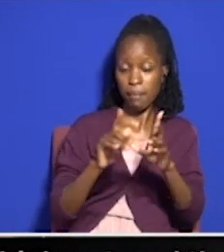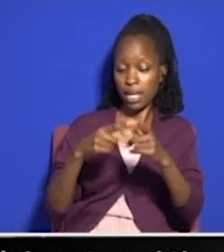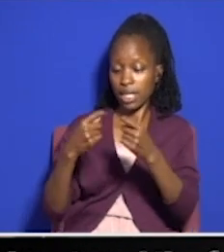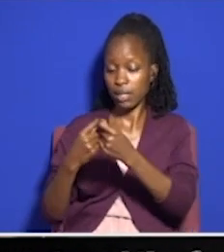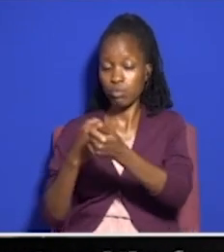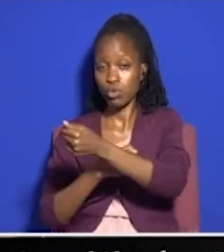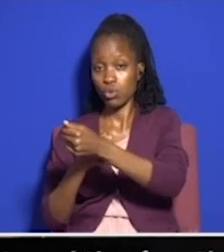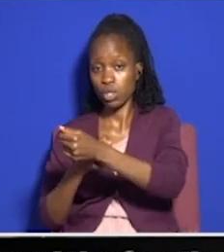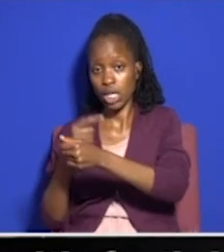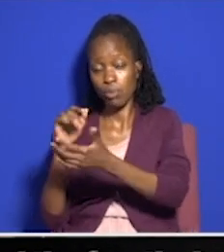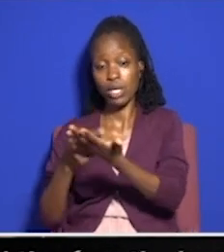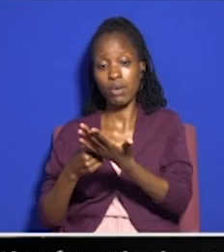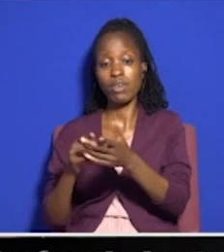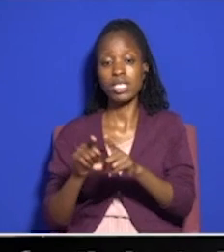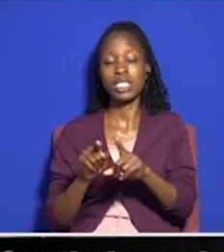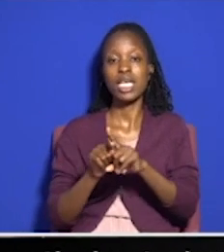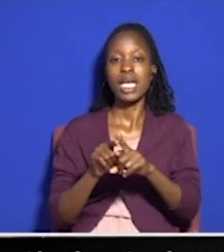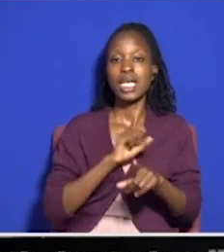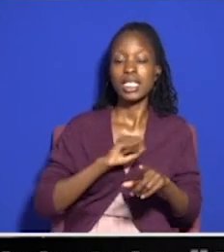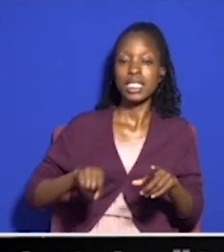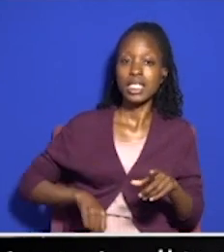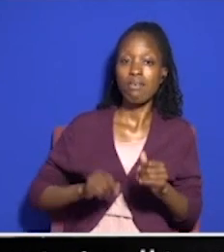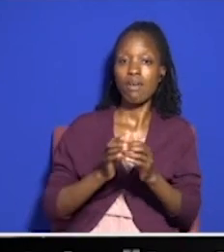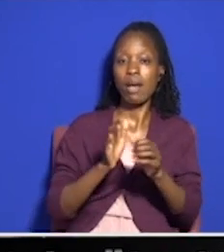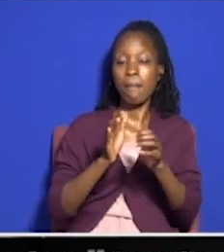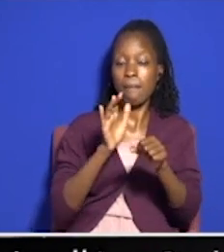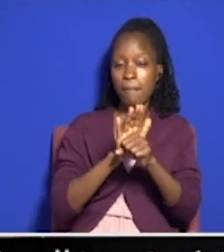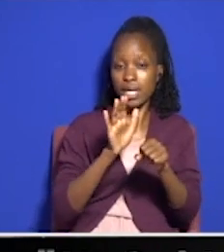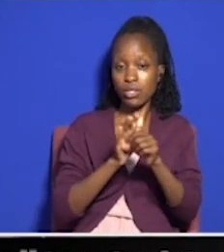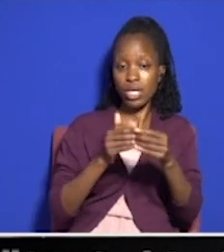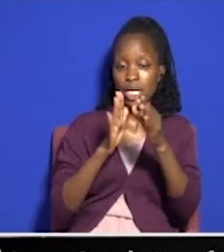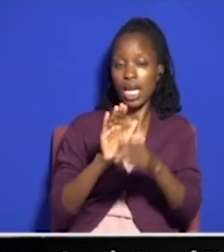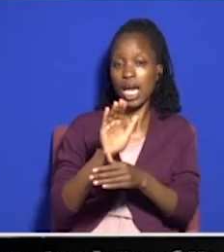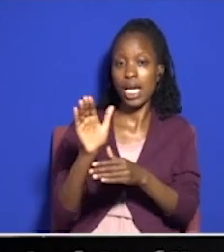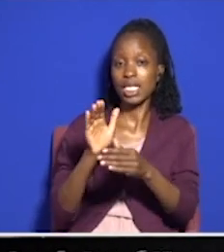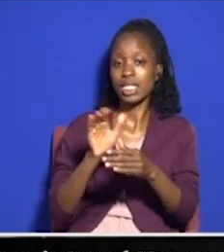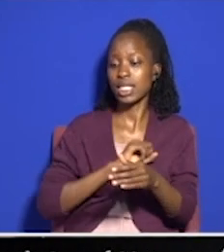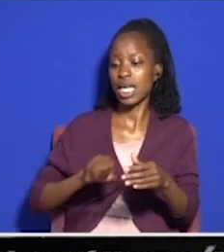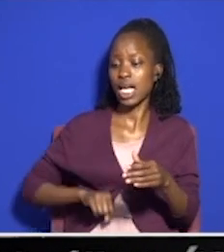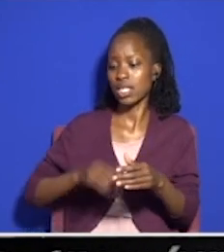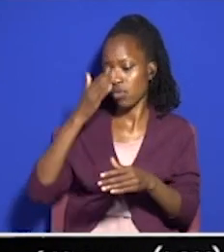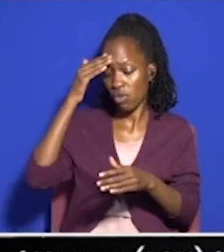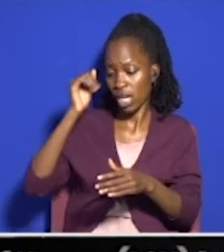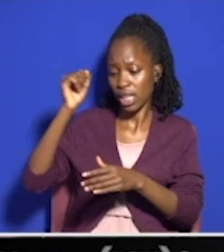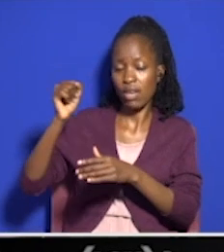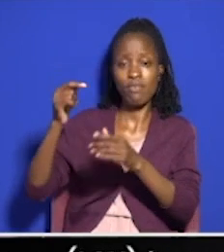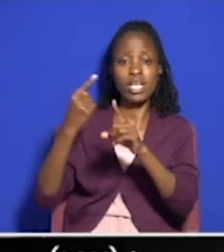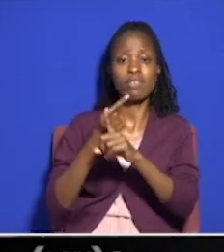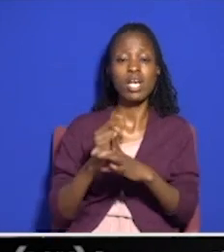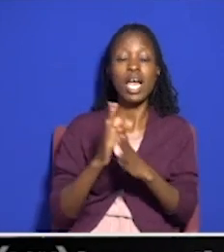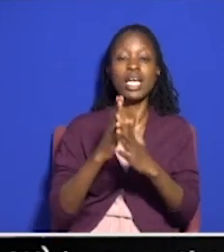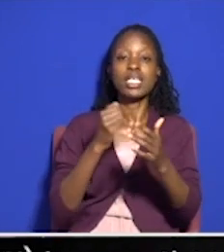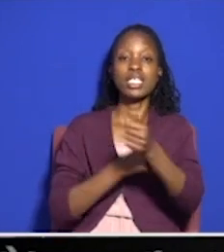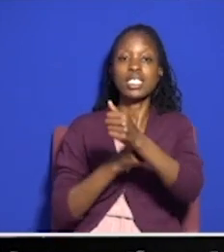it. Senate Majority Leader Aaron Cheruiyot had urged senators to put their political differences aside and support the